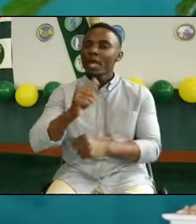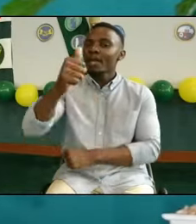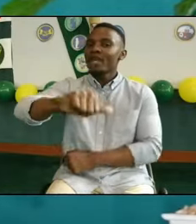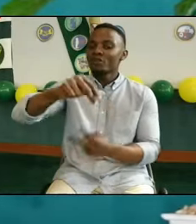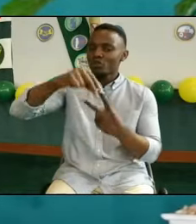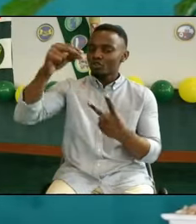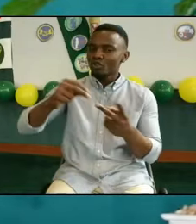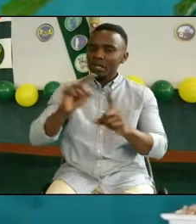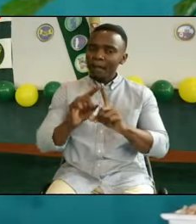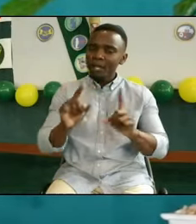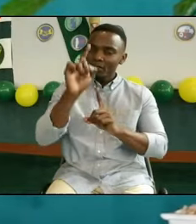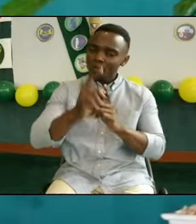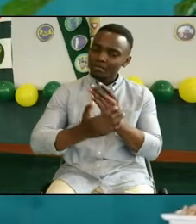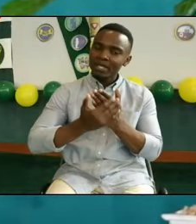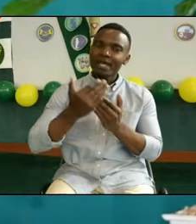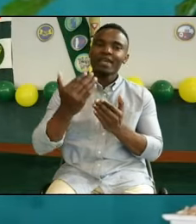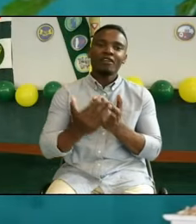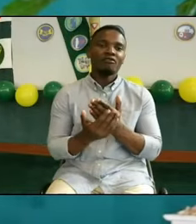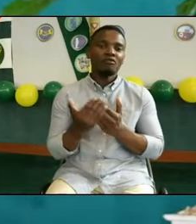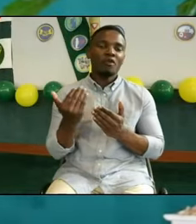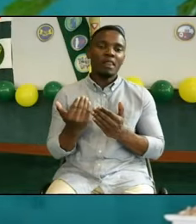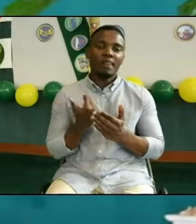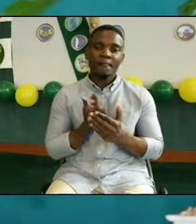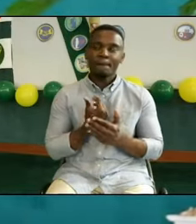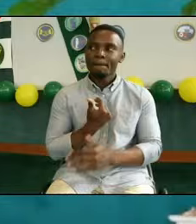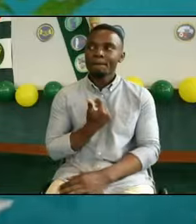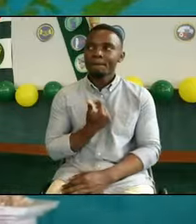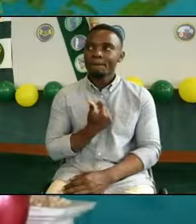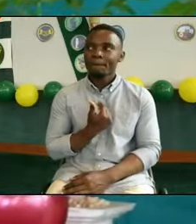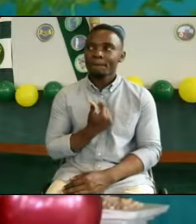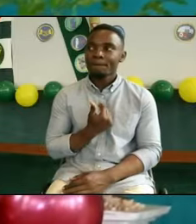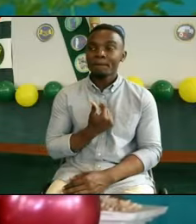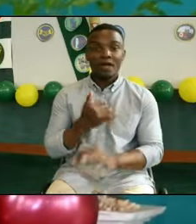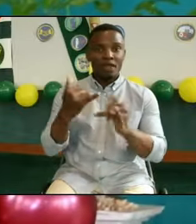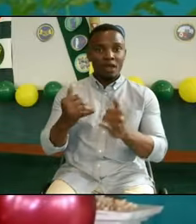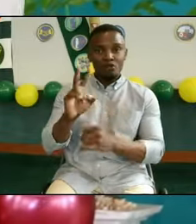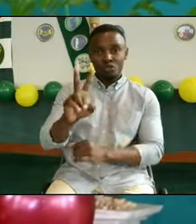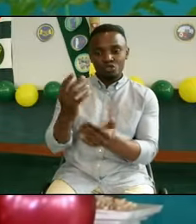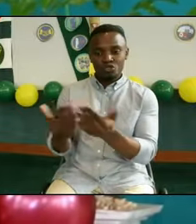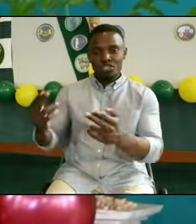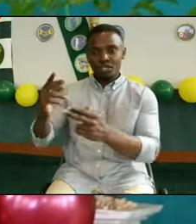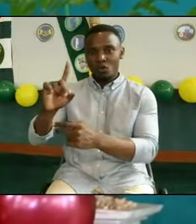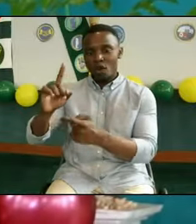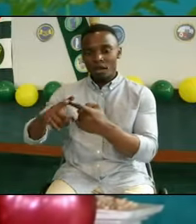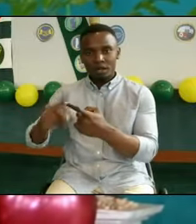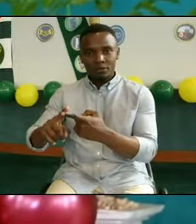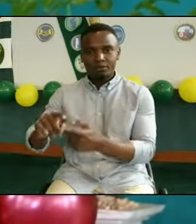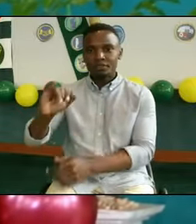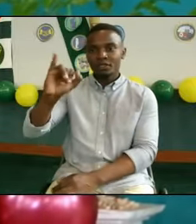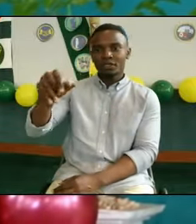be very, very careful in the choices you make. So Jacob and Esau, according to the Bible